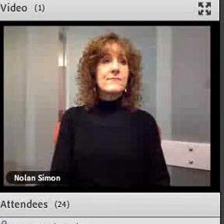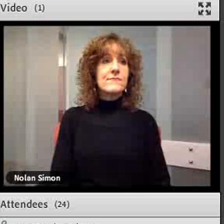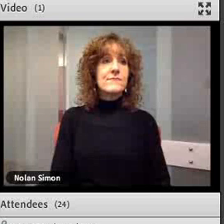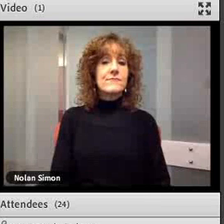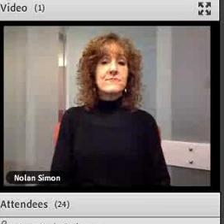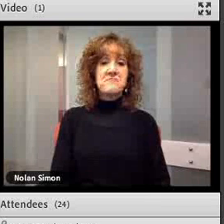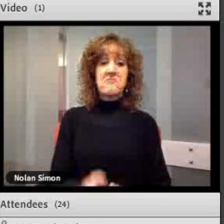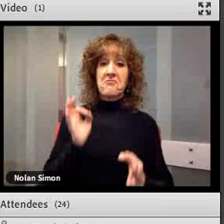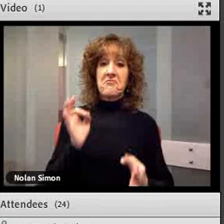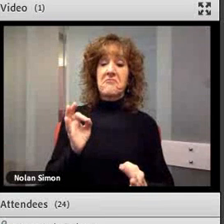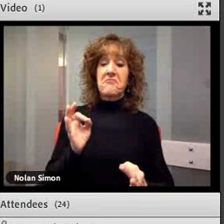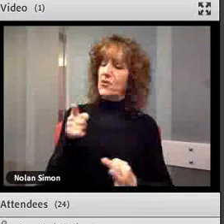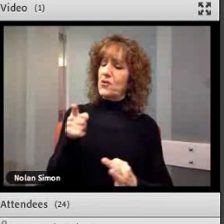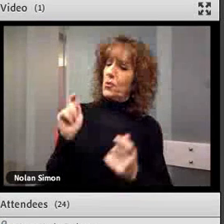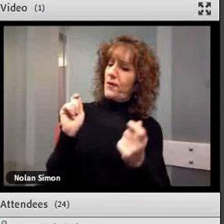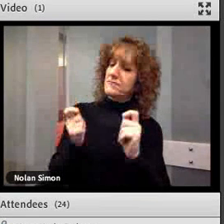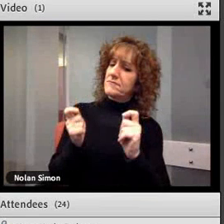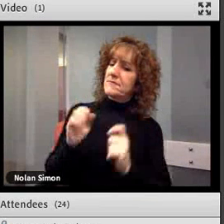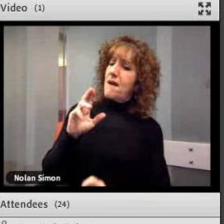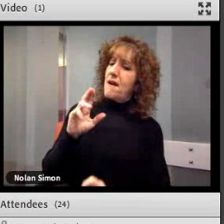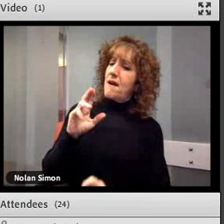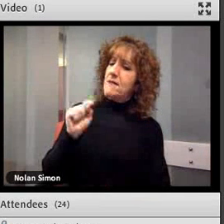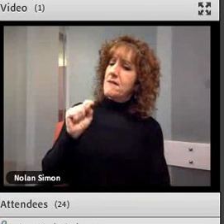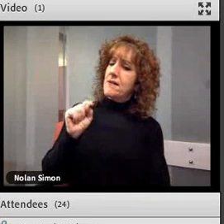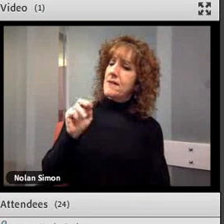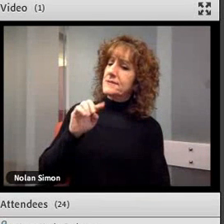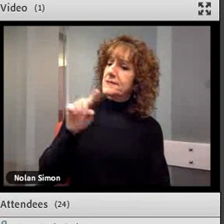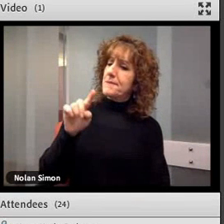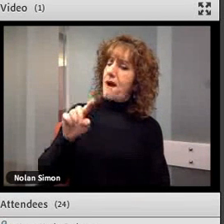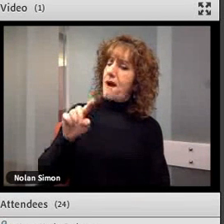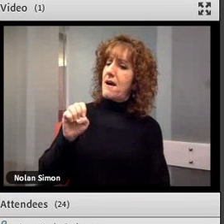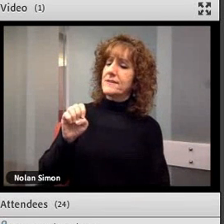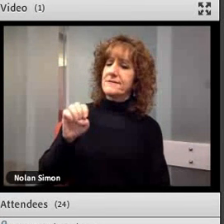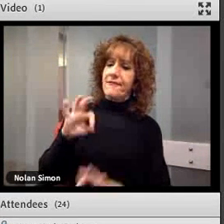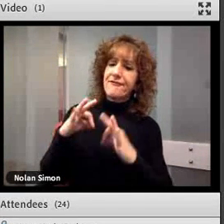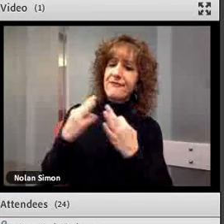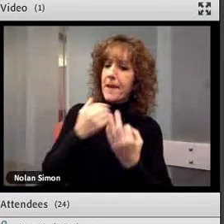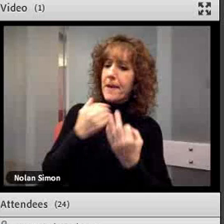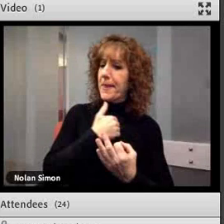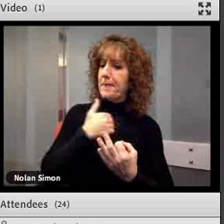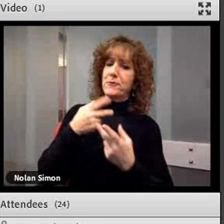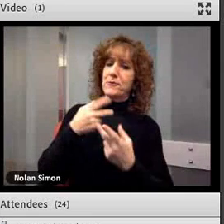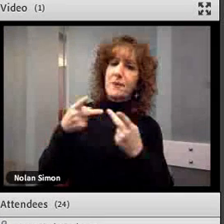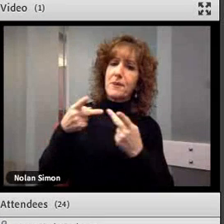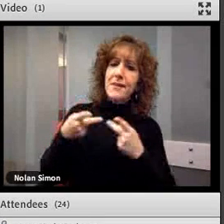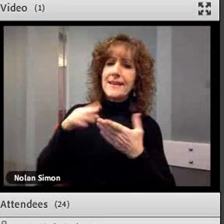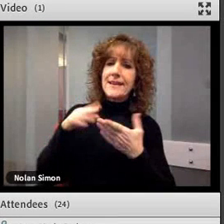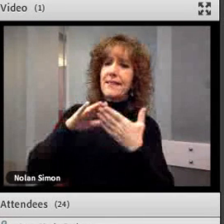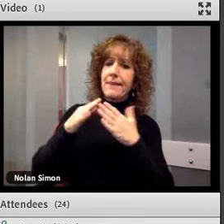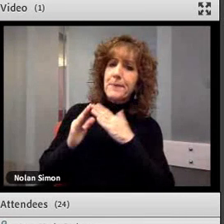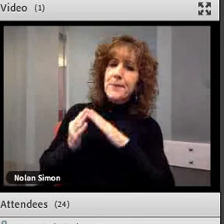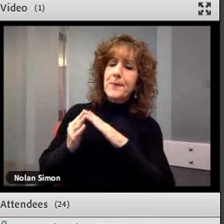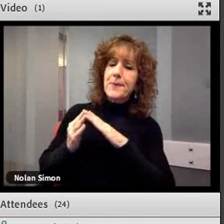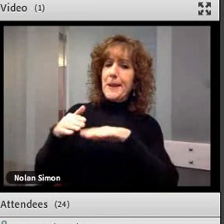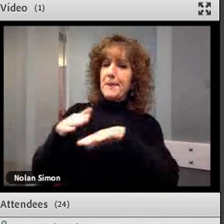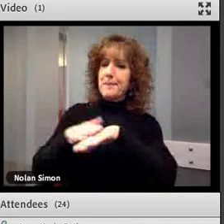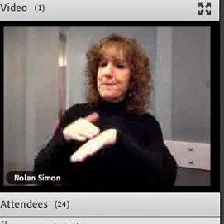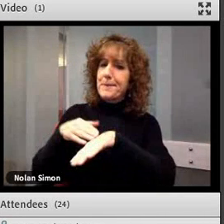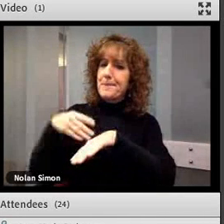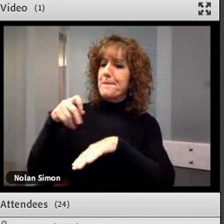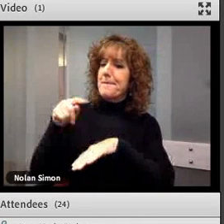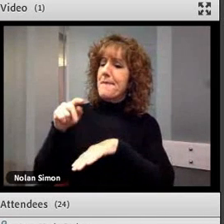How about that? You could really customize this with pictures Yes. of family members, of places in the community, of pets.